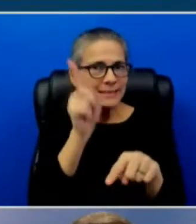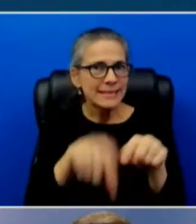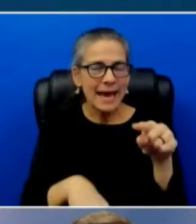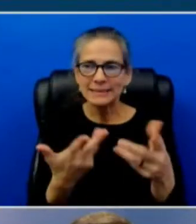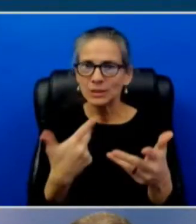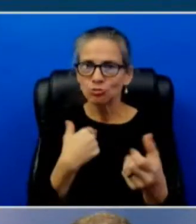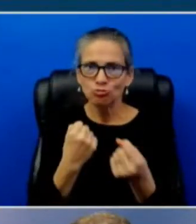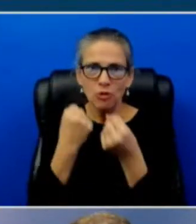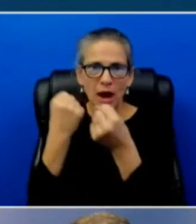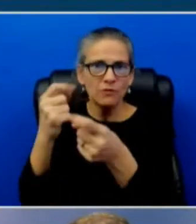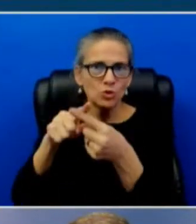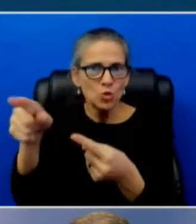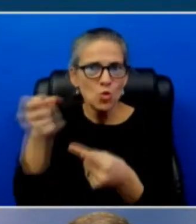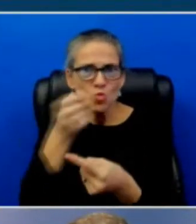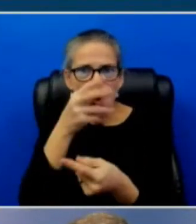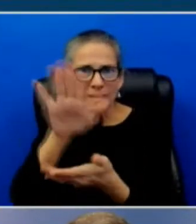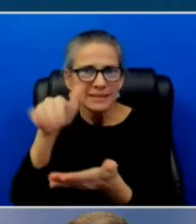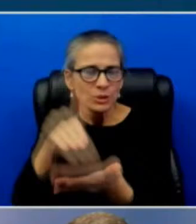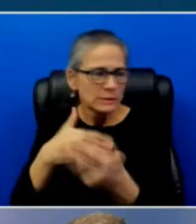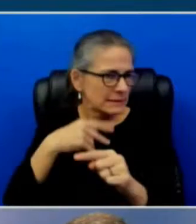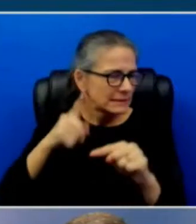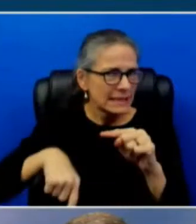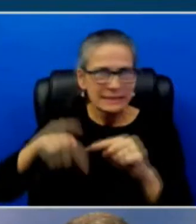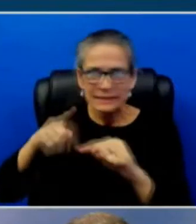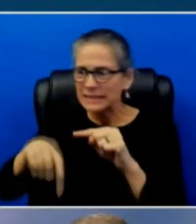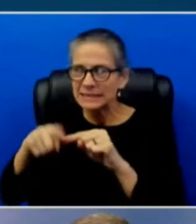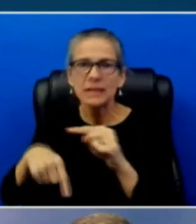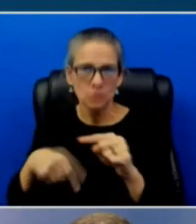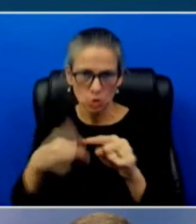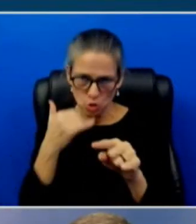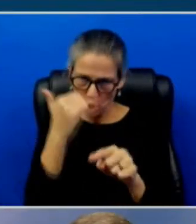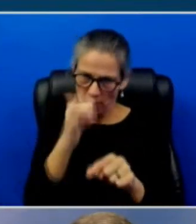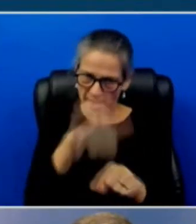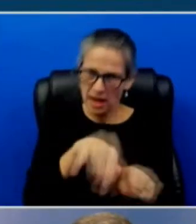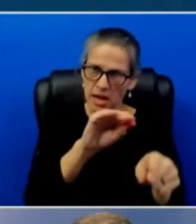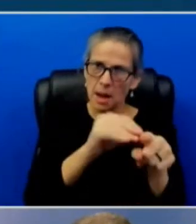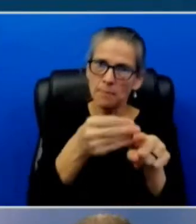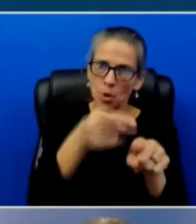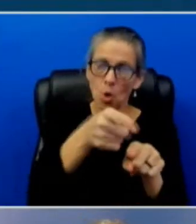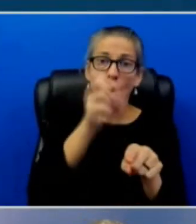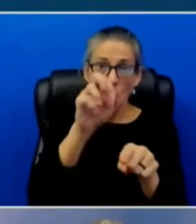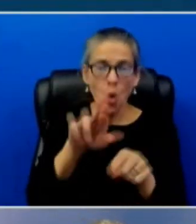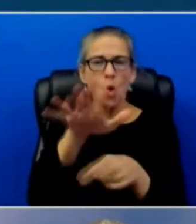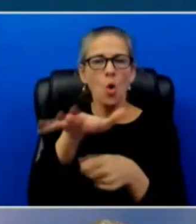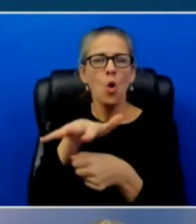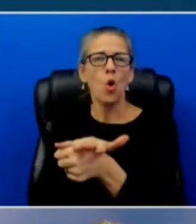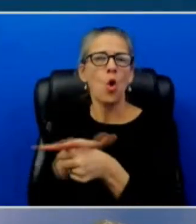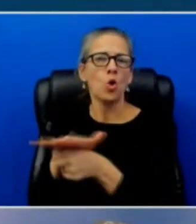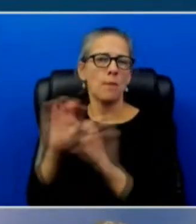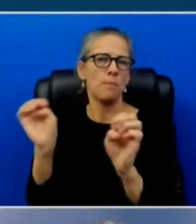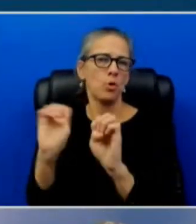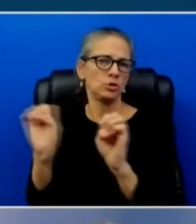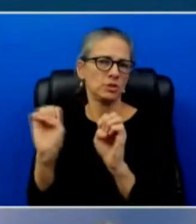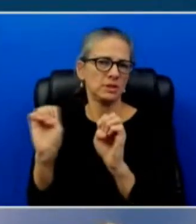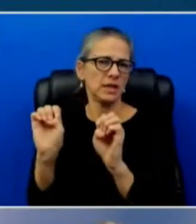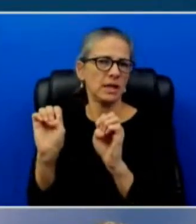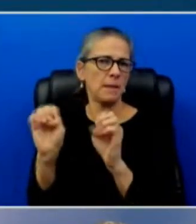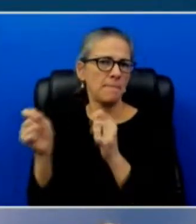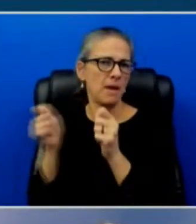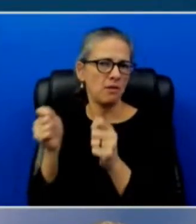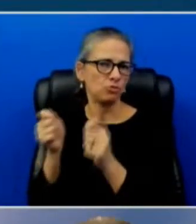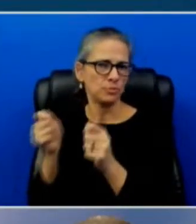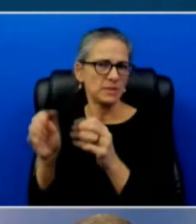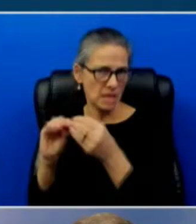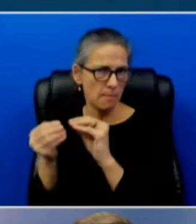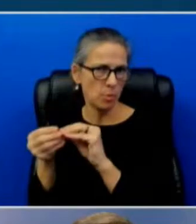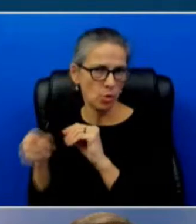You can also call your local emergency management director. You can get that number online, but certainly the